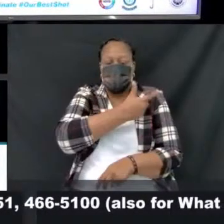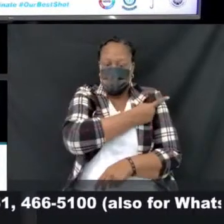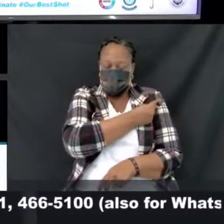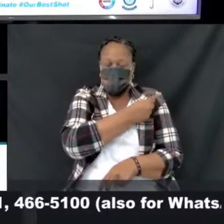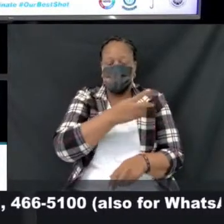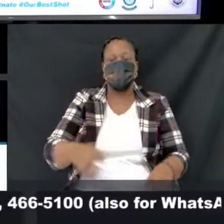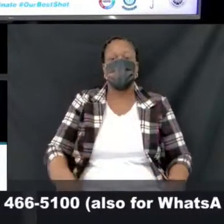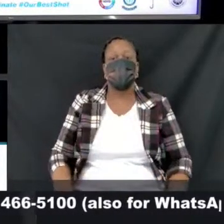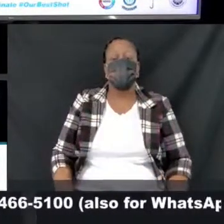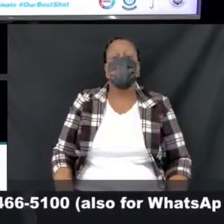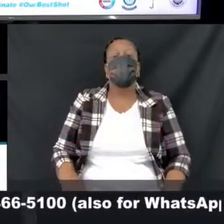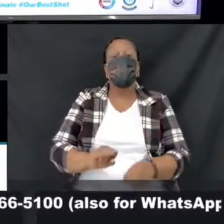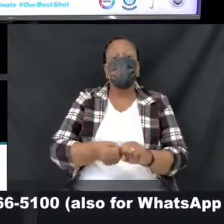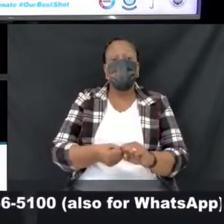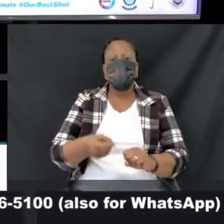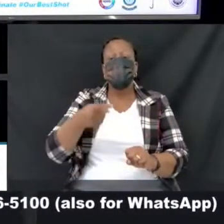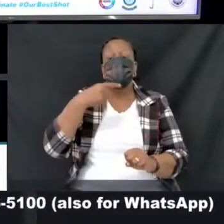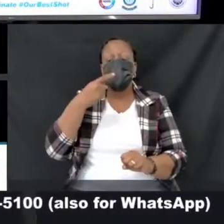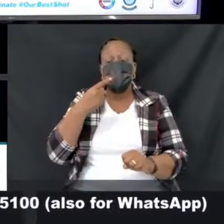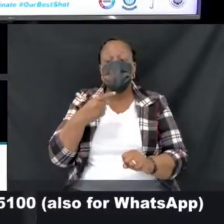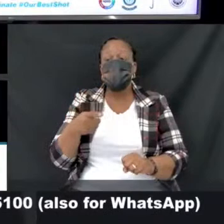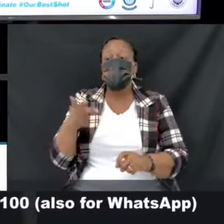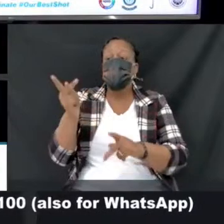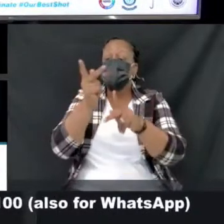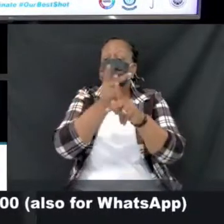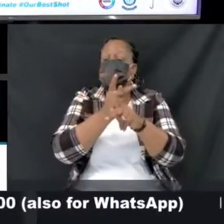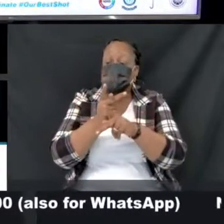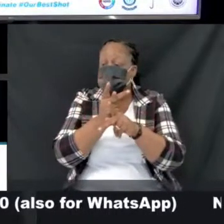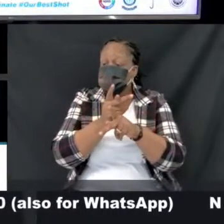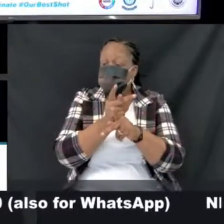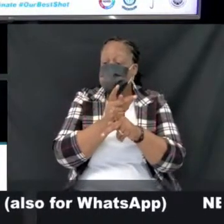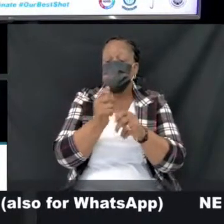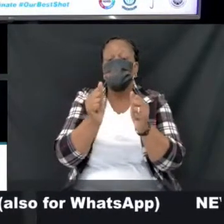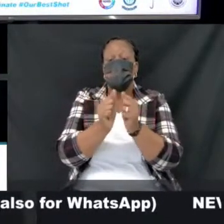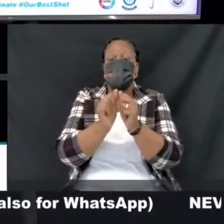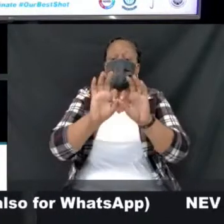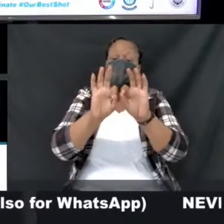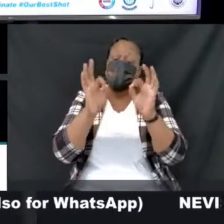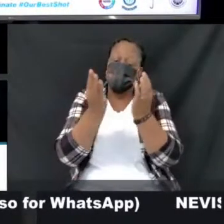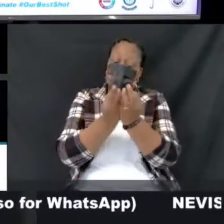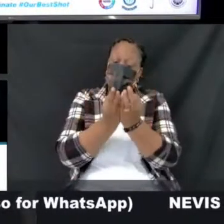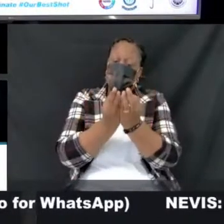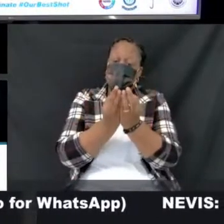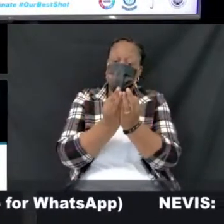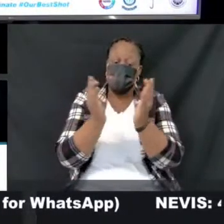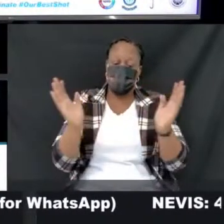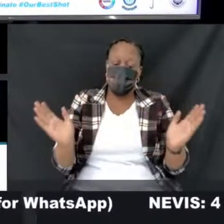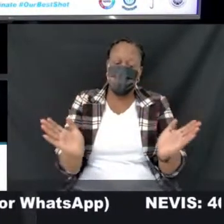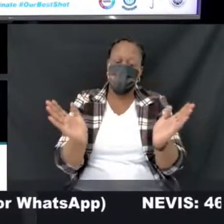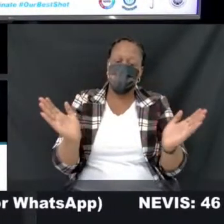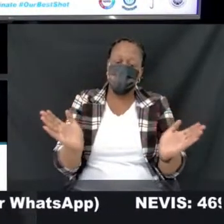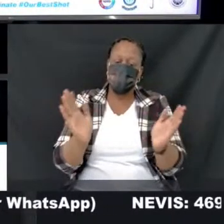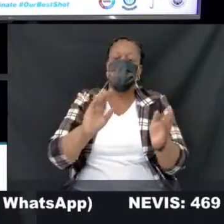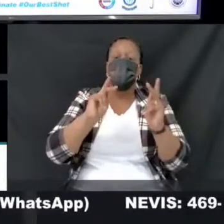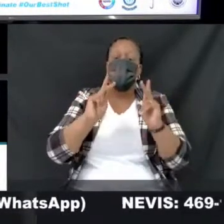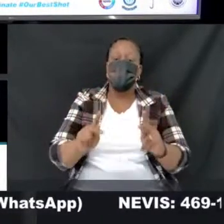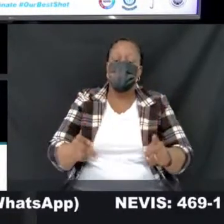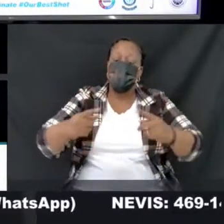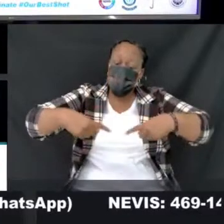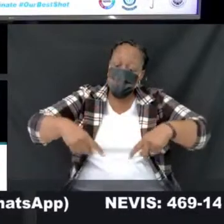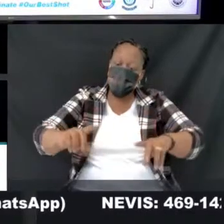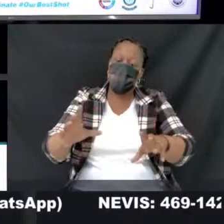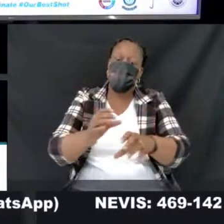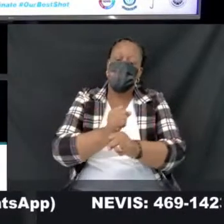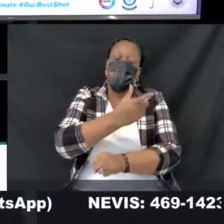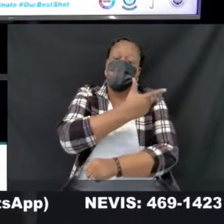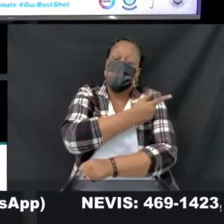overemphasizes the need for us to be our brother's keeper. We continue to encourage all to get vaccinated to protect themselves and